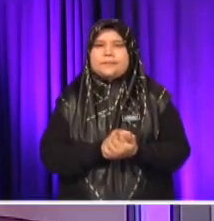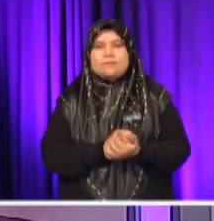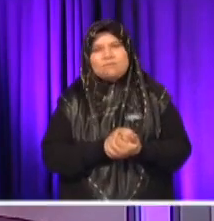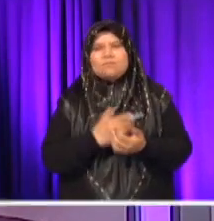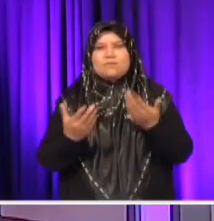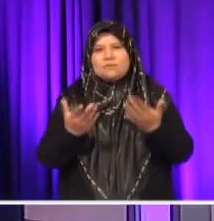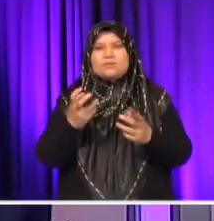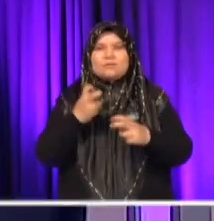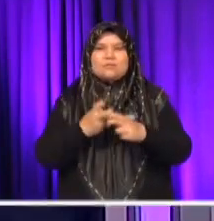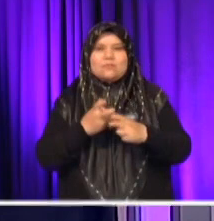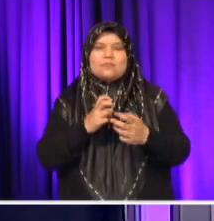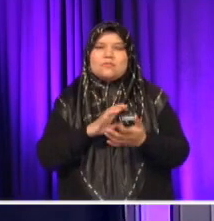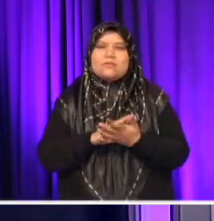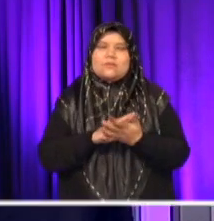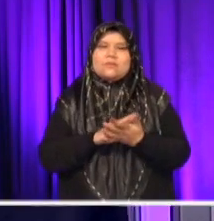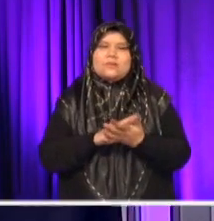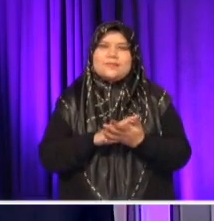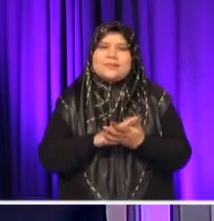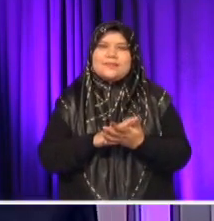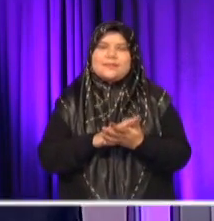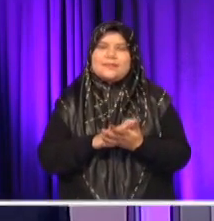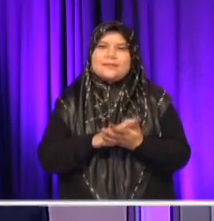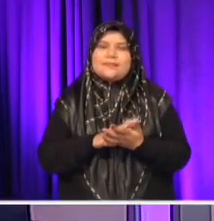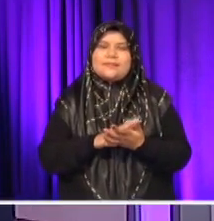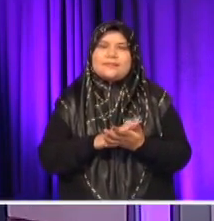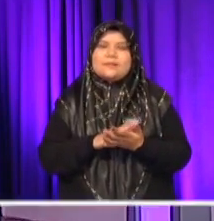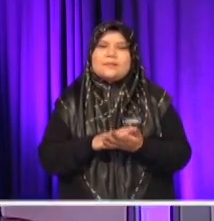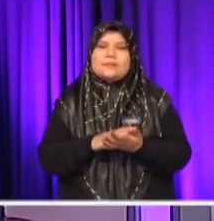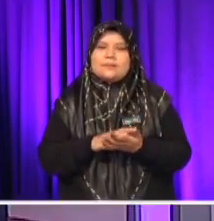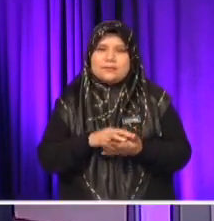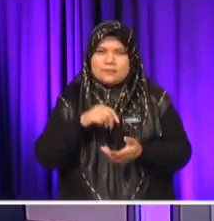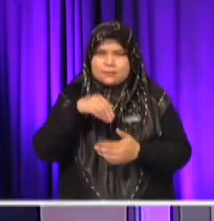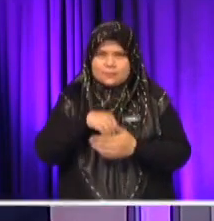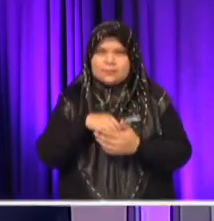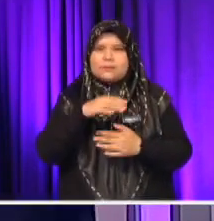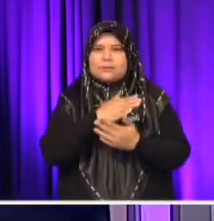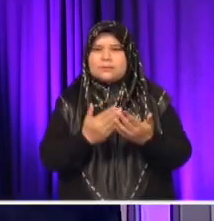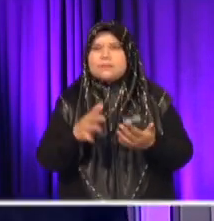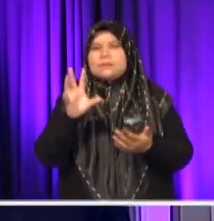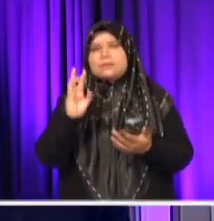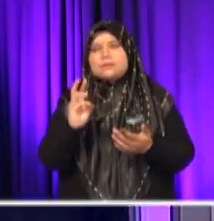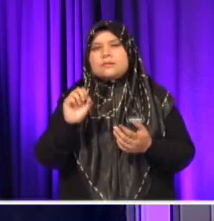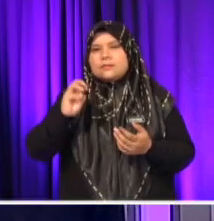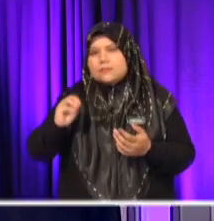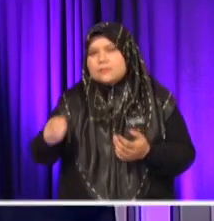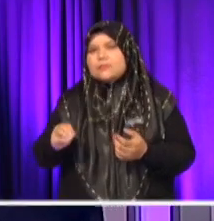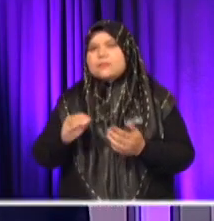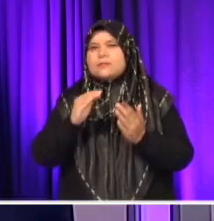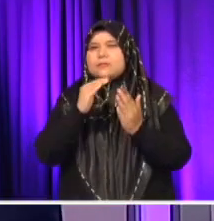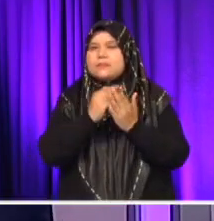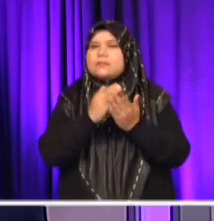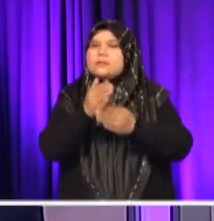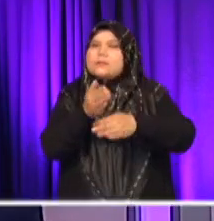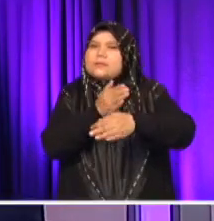challenging. I'd like to use that, slightly challenging, okay? All right, so in part 6, candidates have to write a short